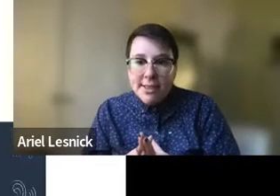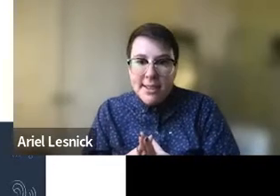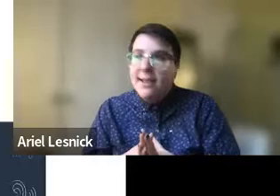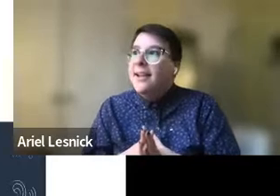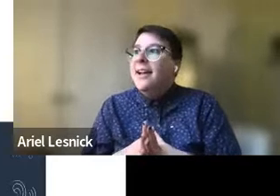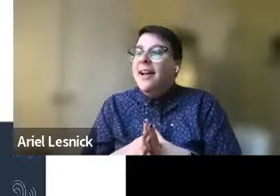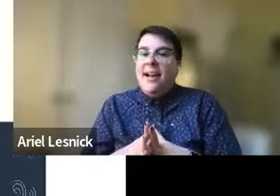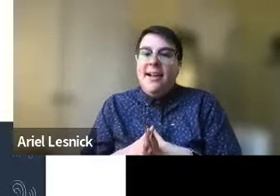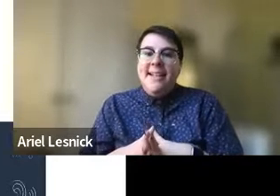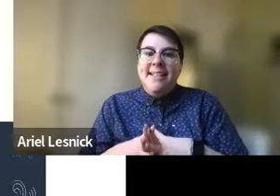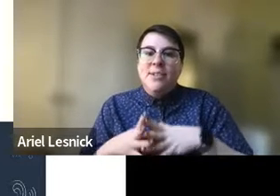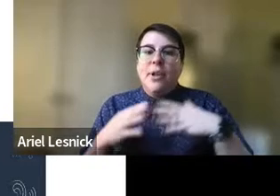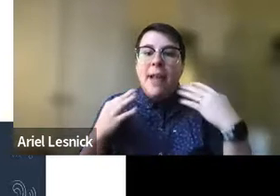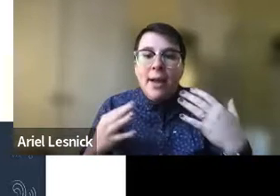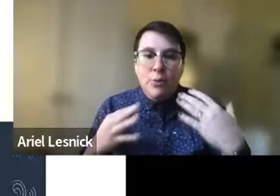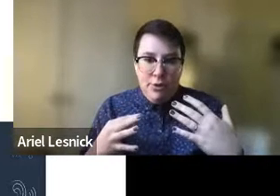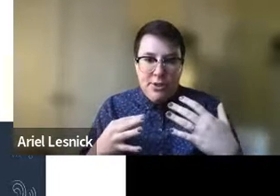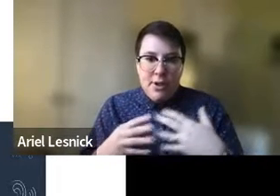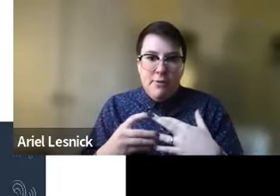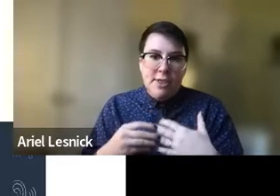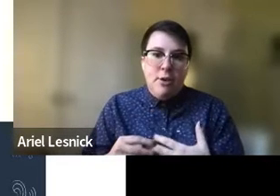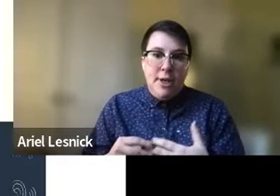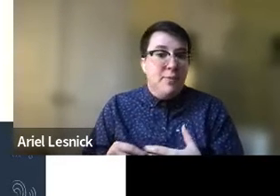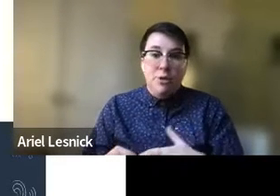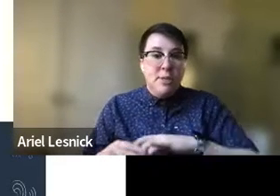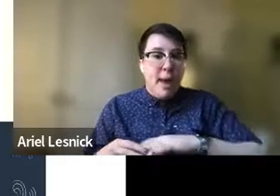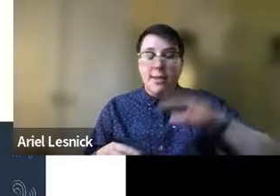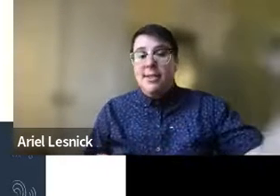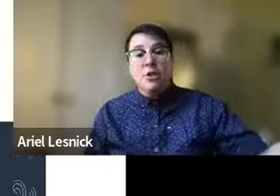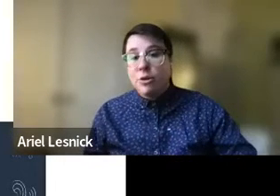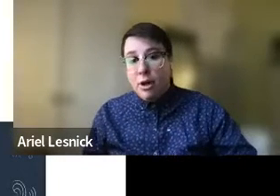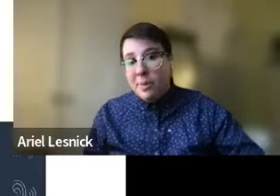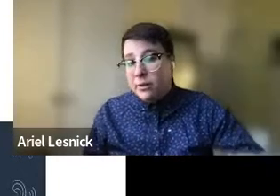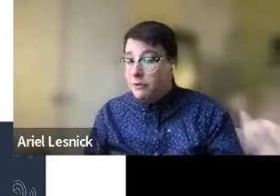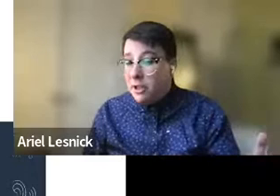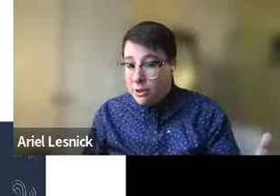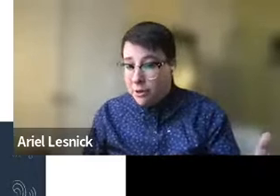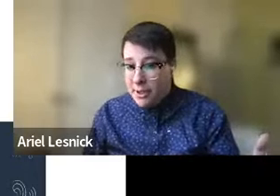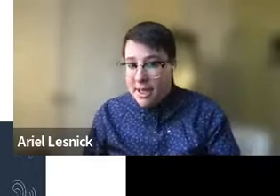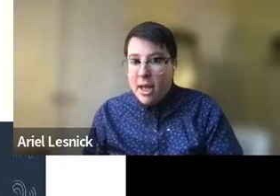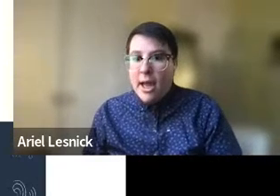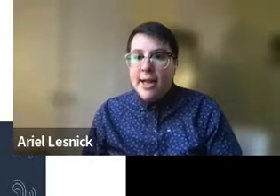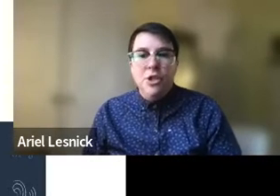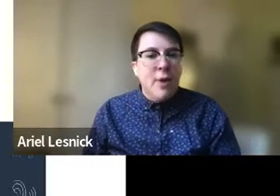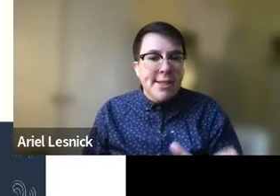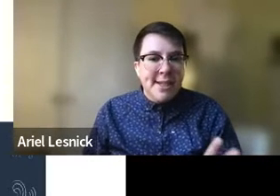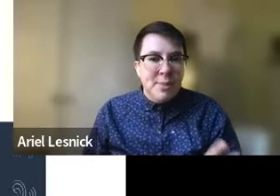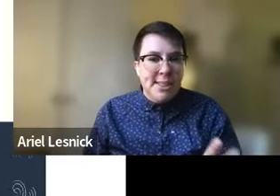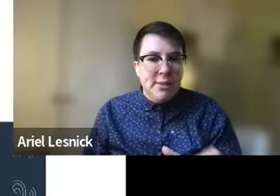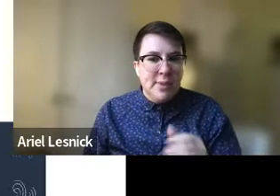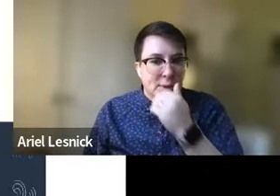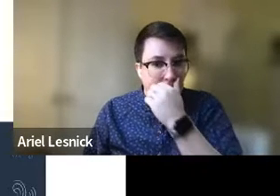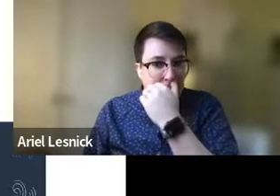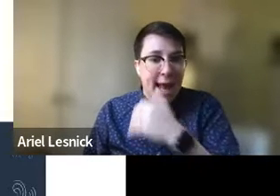that policy. So the Latin roots of this slogan have been traced back to Central Europe in the 1500s, and in the US